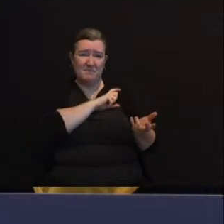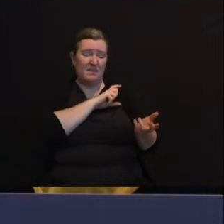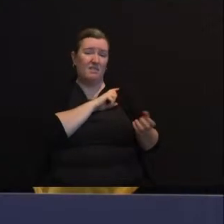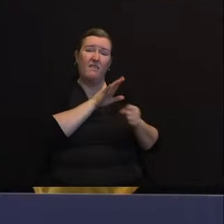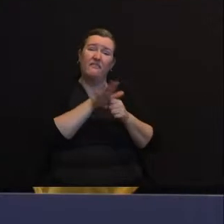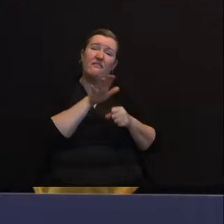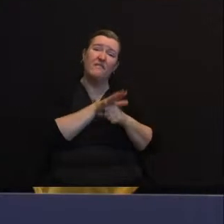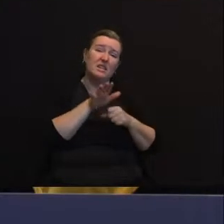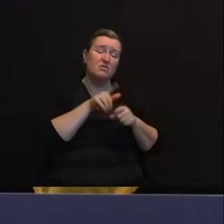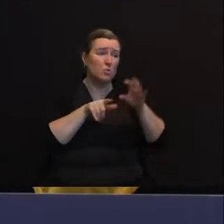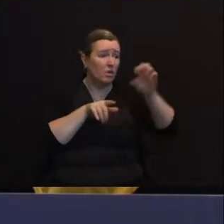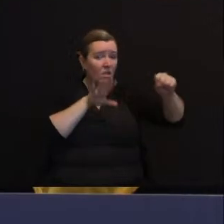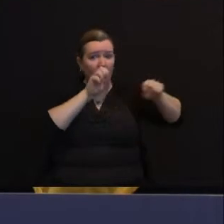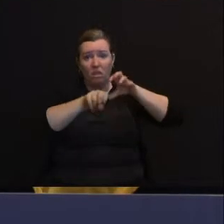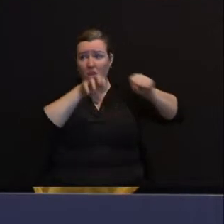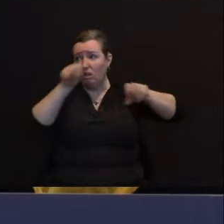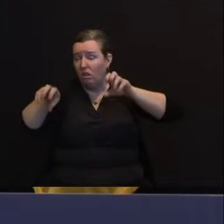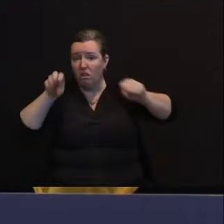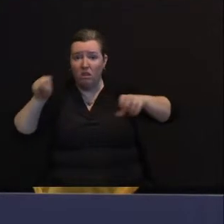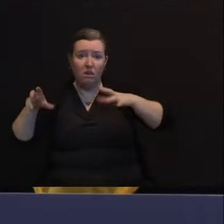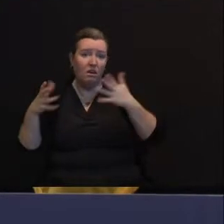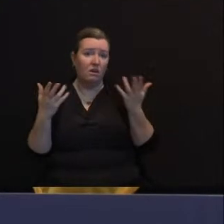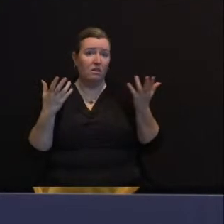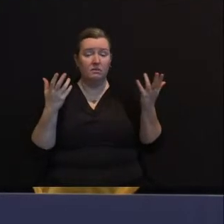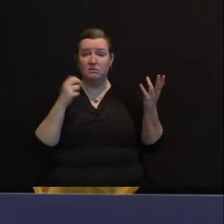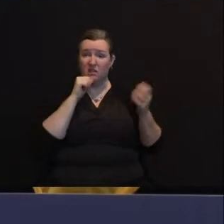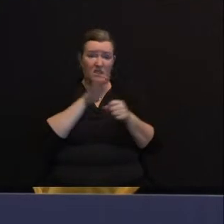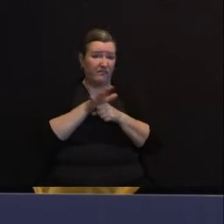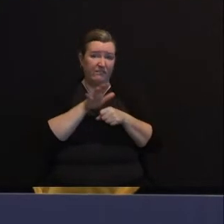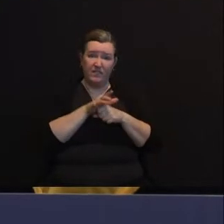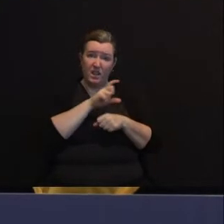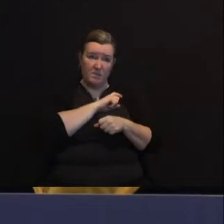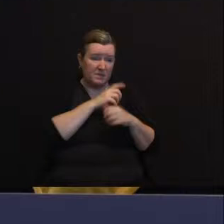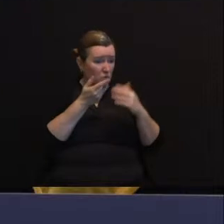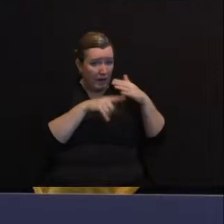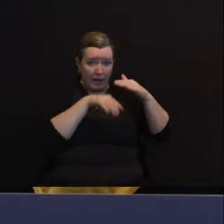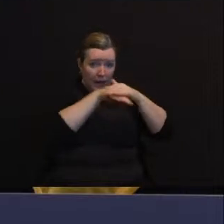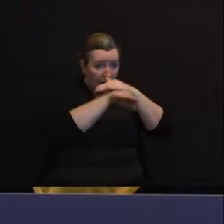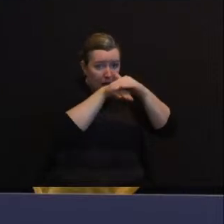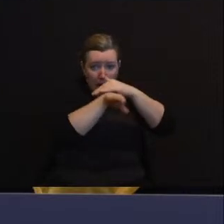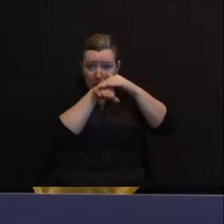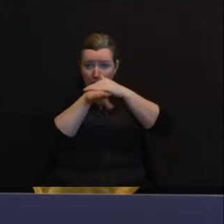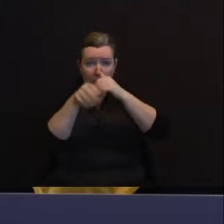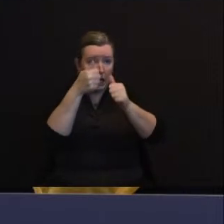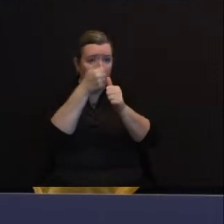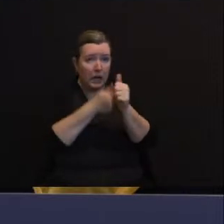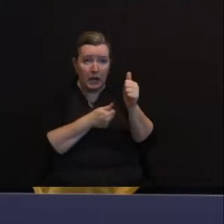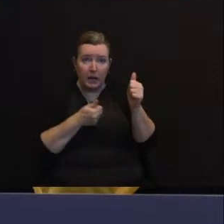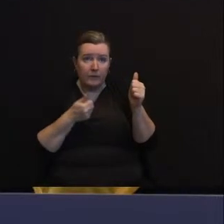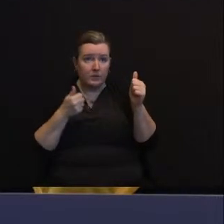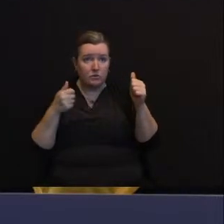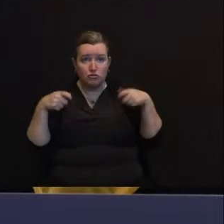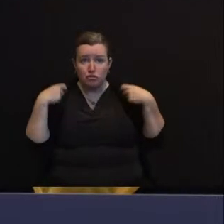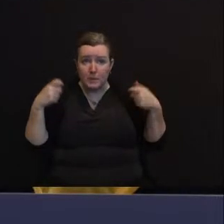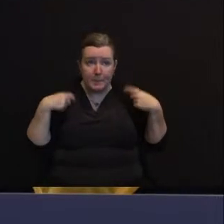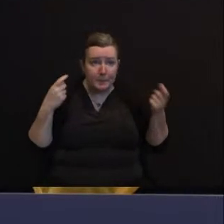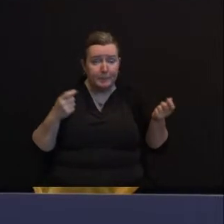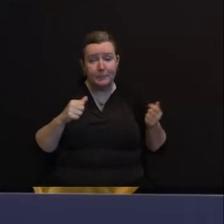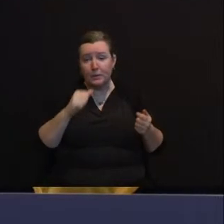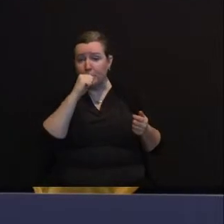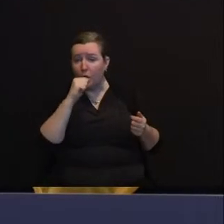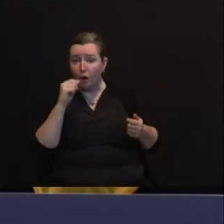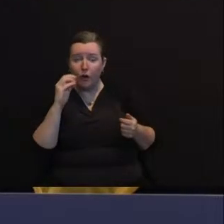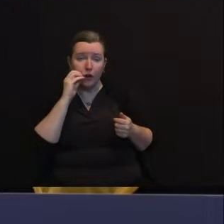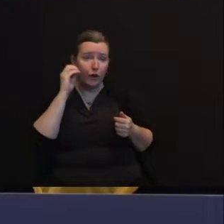state that can get into every nook and cranny. And if folks out there are willfully behaving